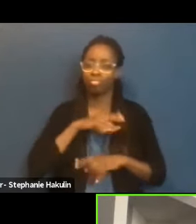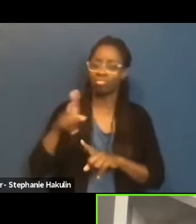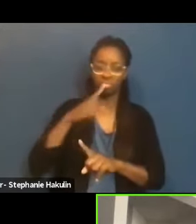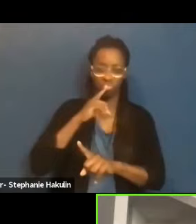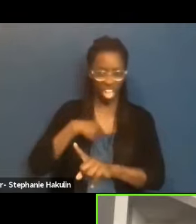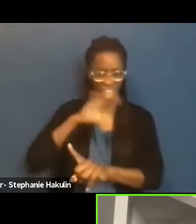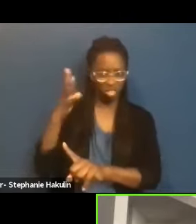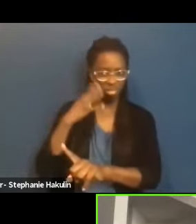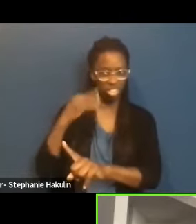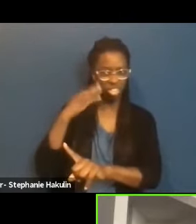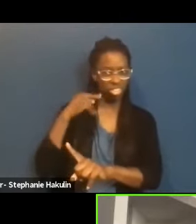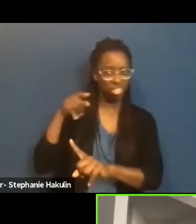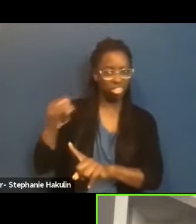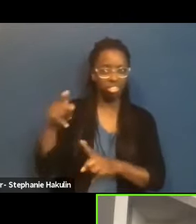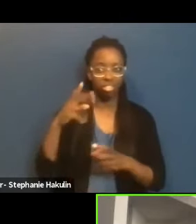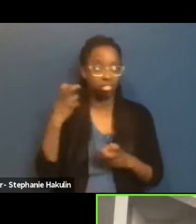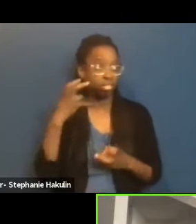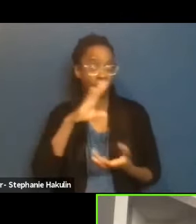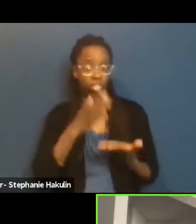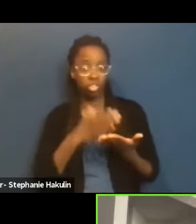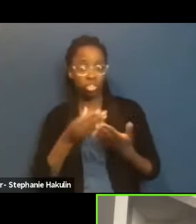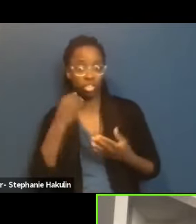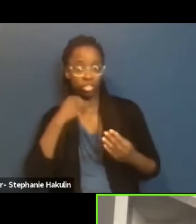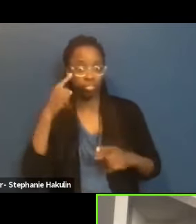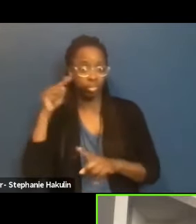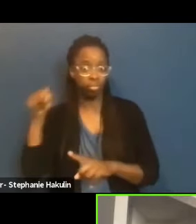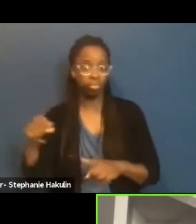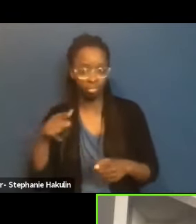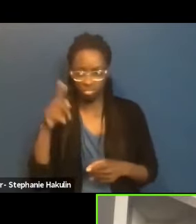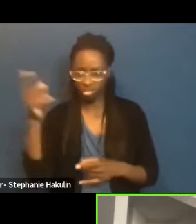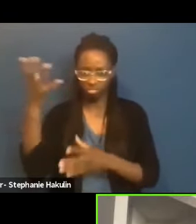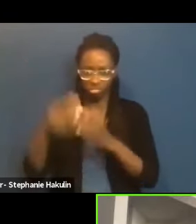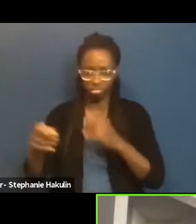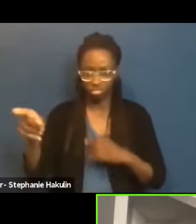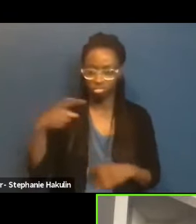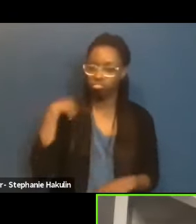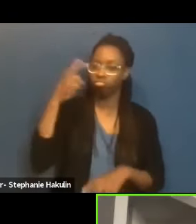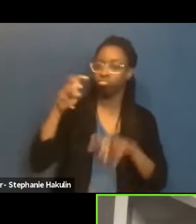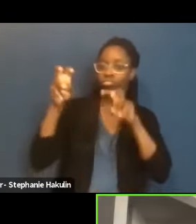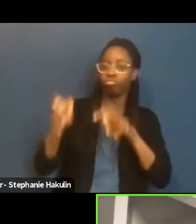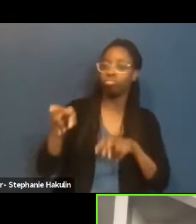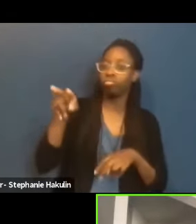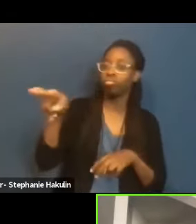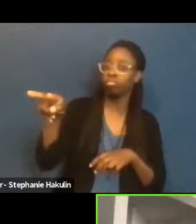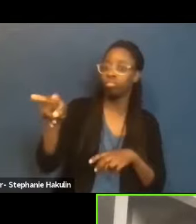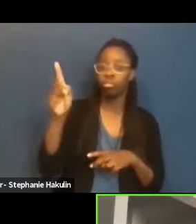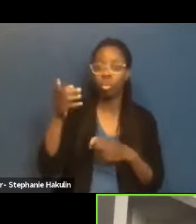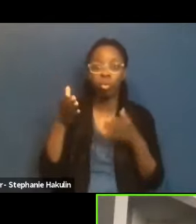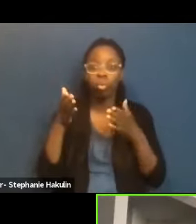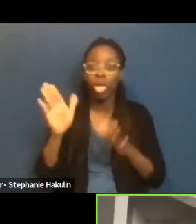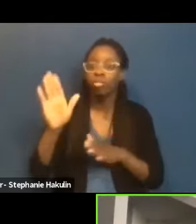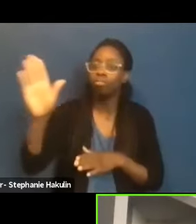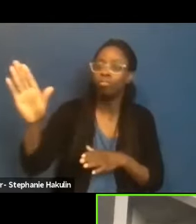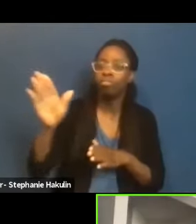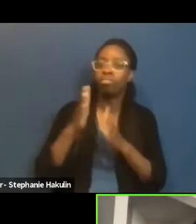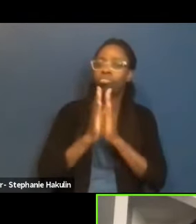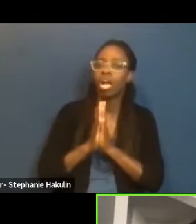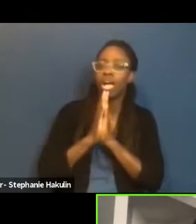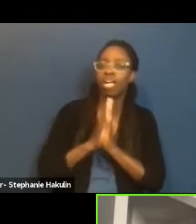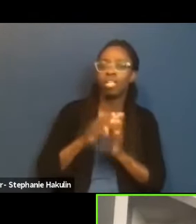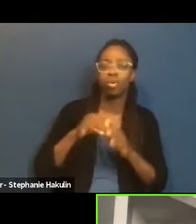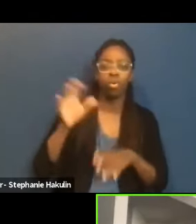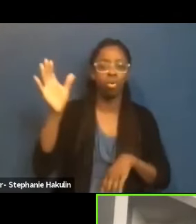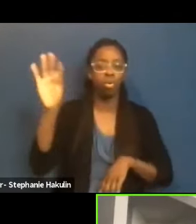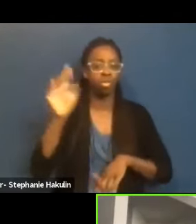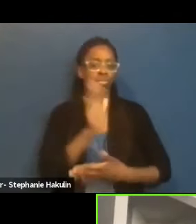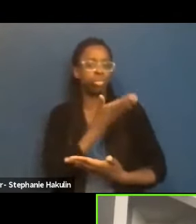mama died. You look like you lost the psalm in your own song. Like you want to talk to